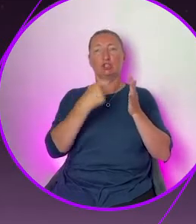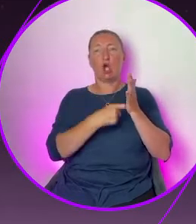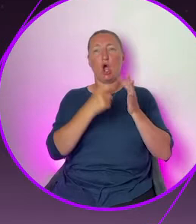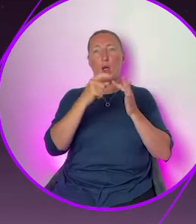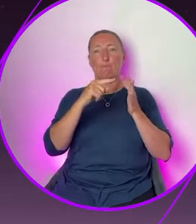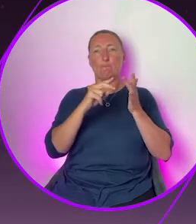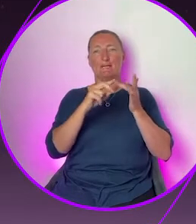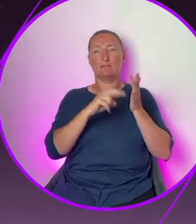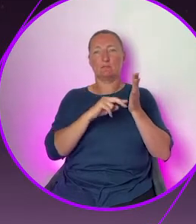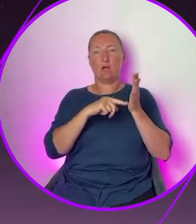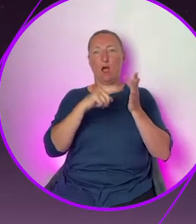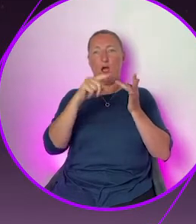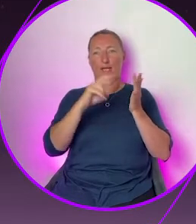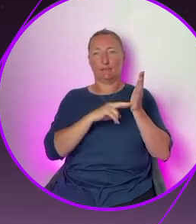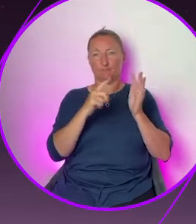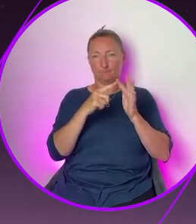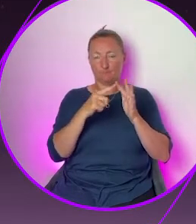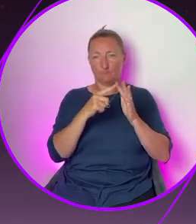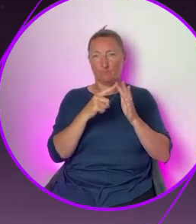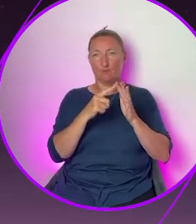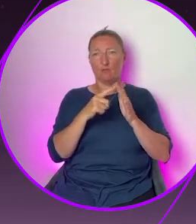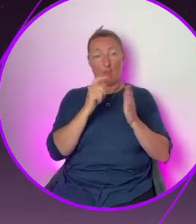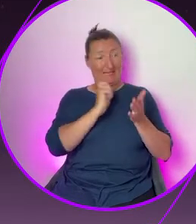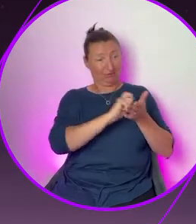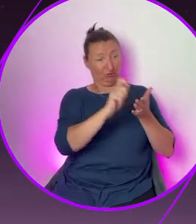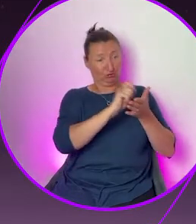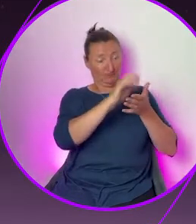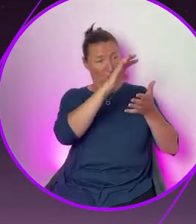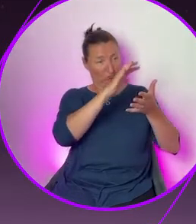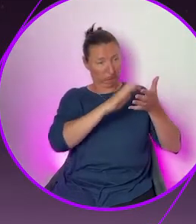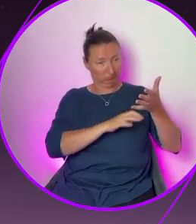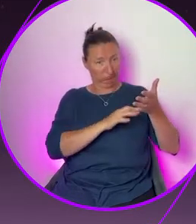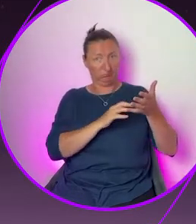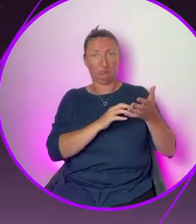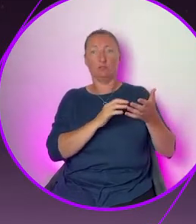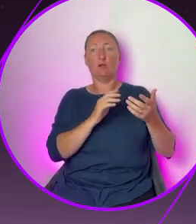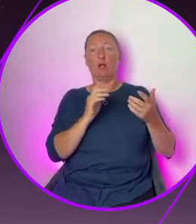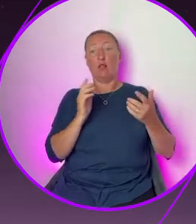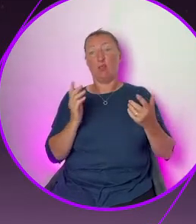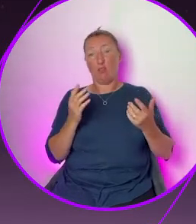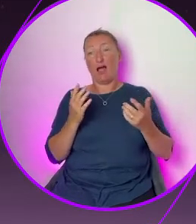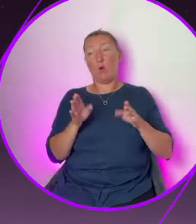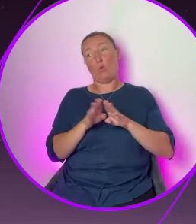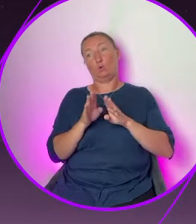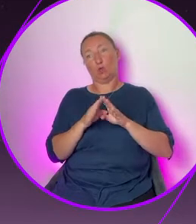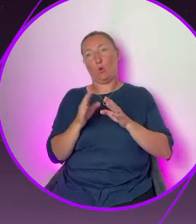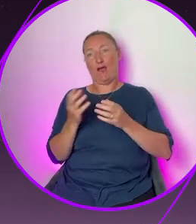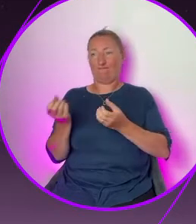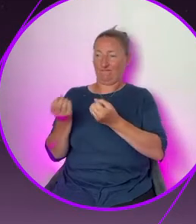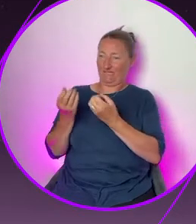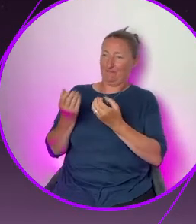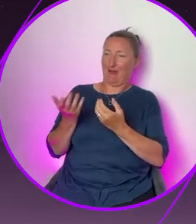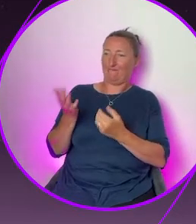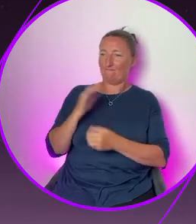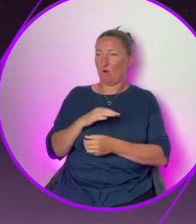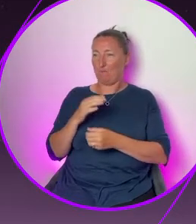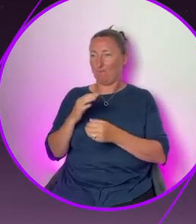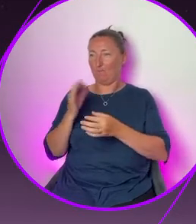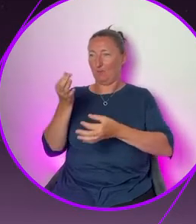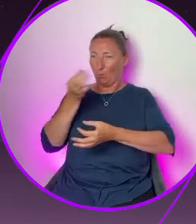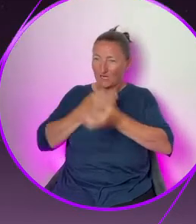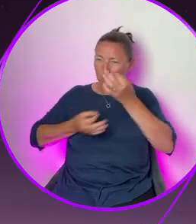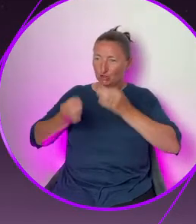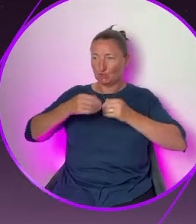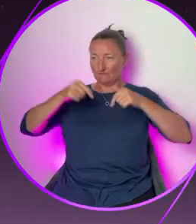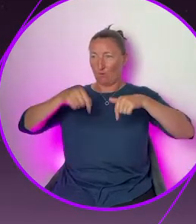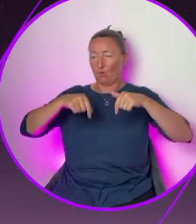the report sort of dovetails with a lot of the questions that we discuss here, because obviously legal infrastructure is incredibly important